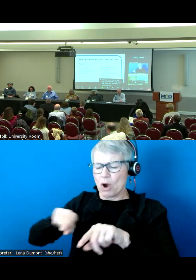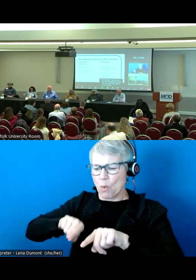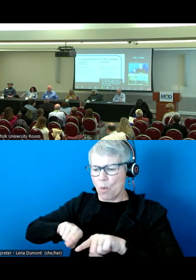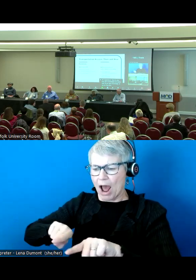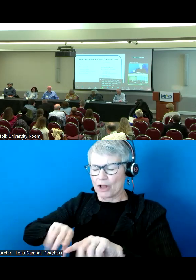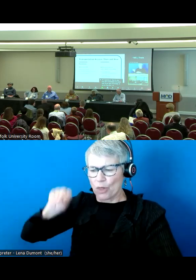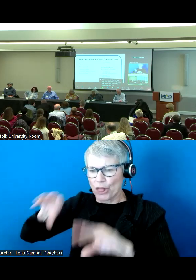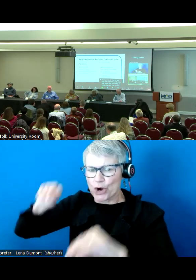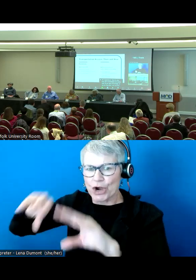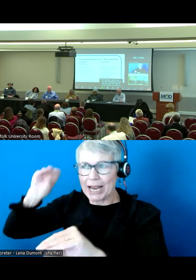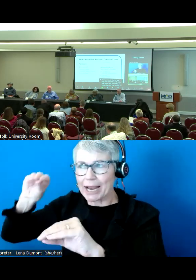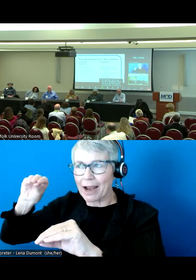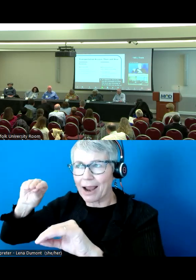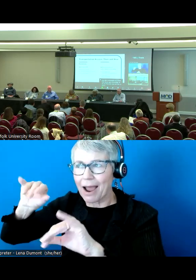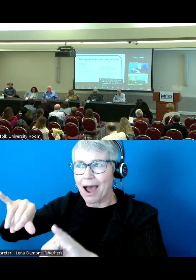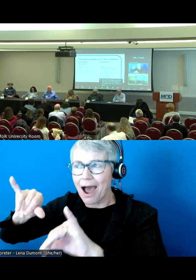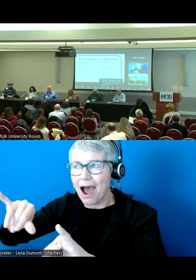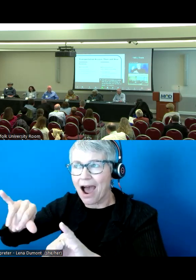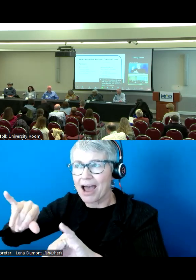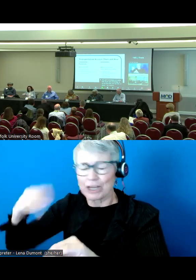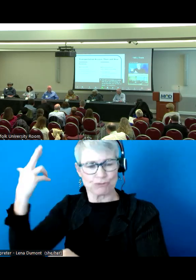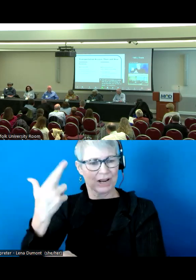an expert at organizing. You become an